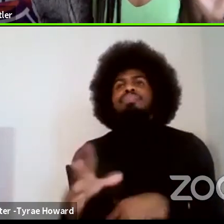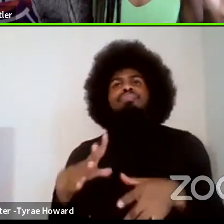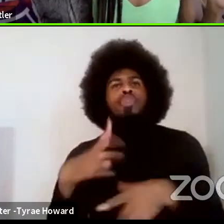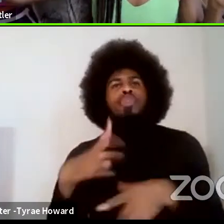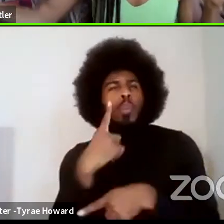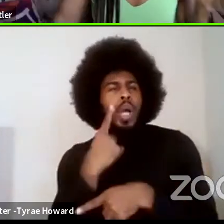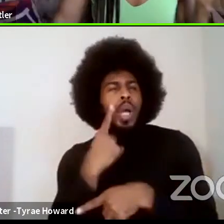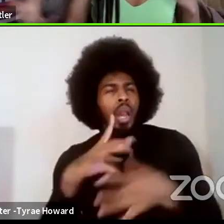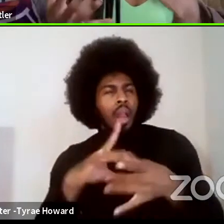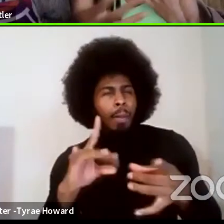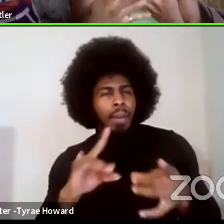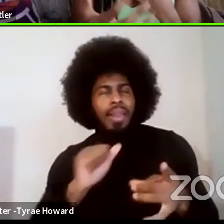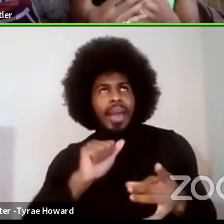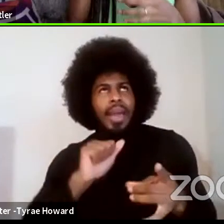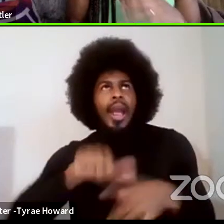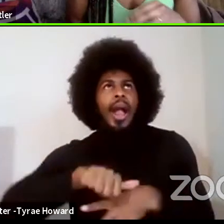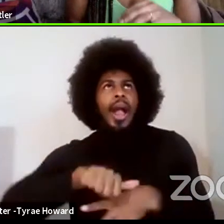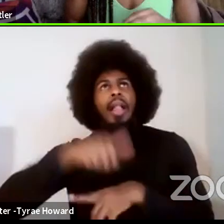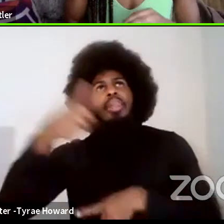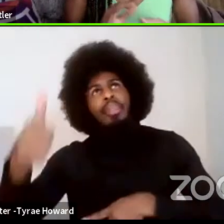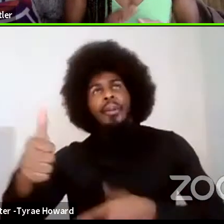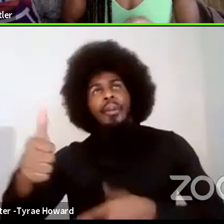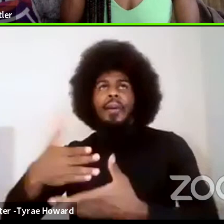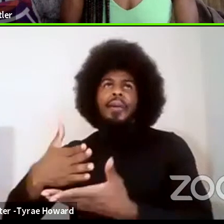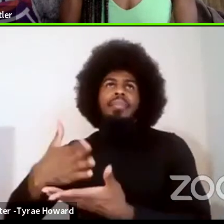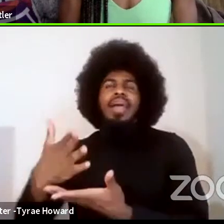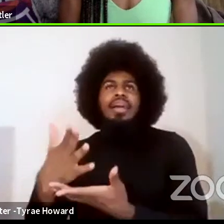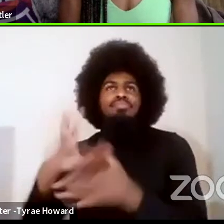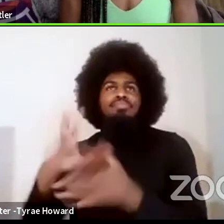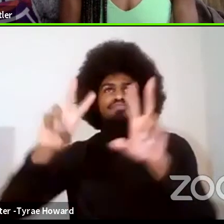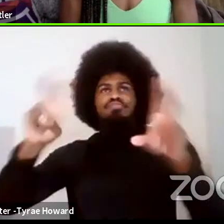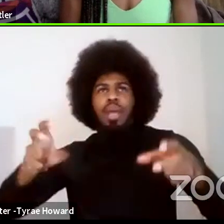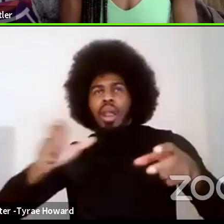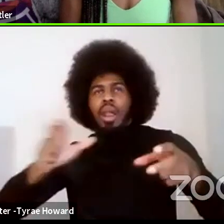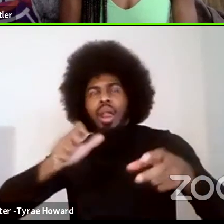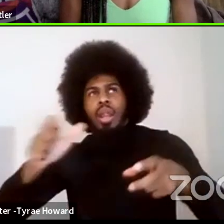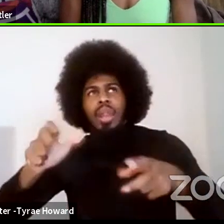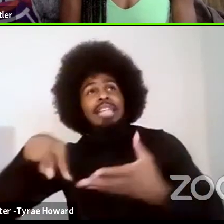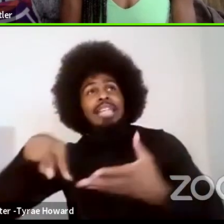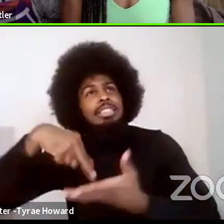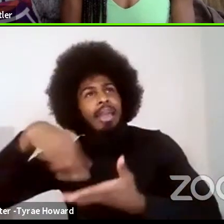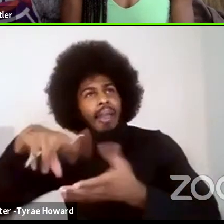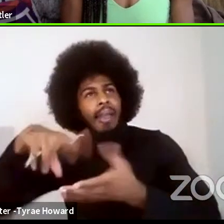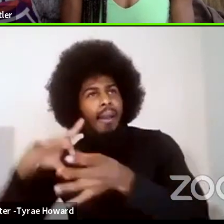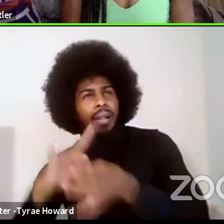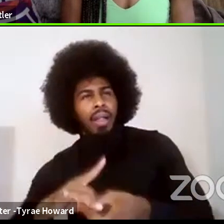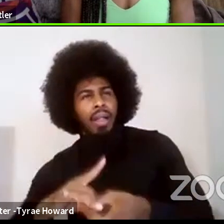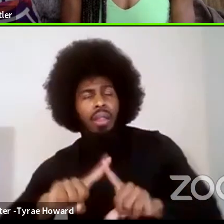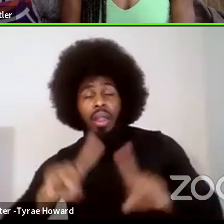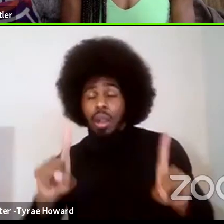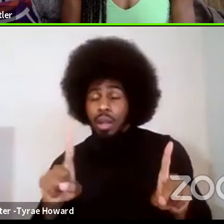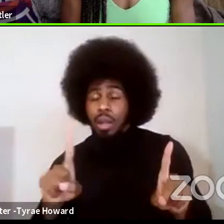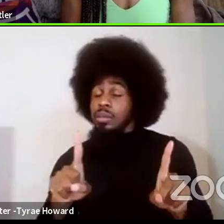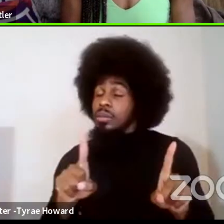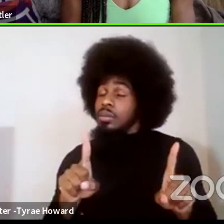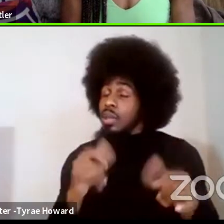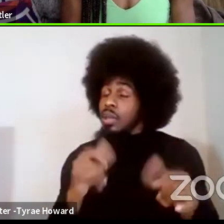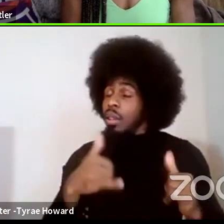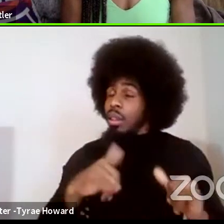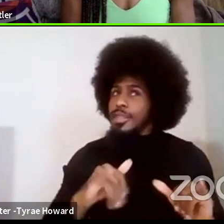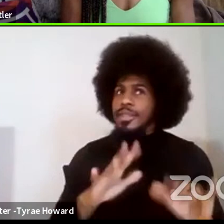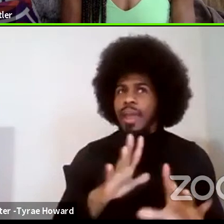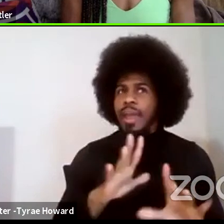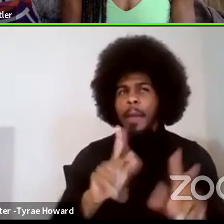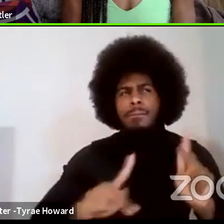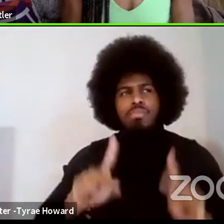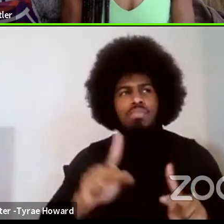completely other than dance, like helping and shaping, but it's also predecessors or people that